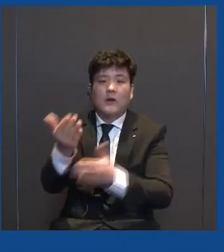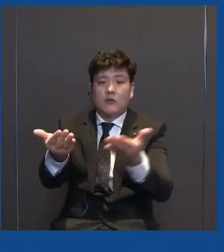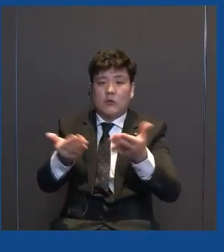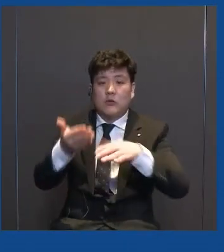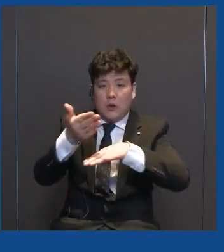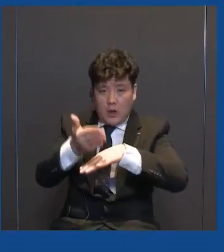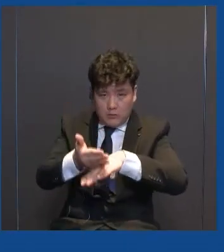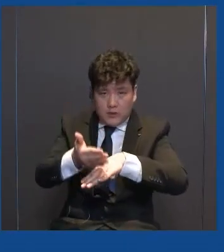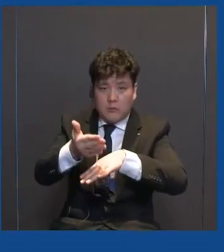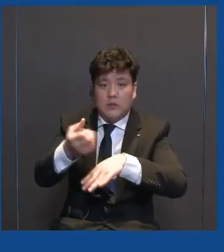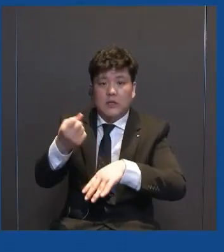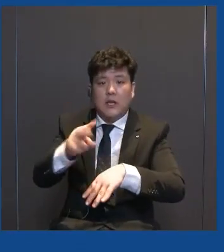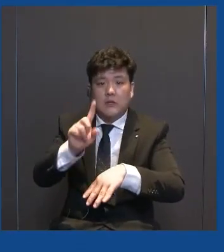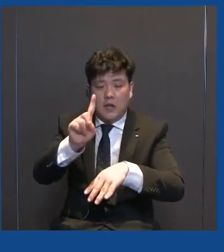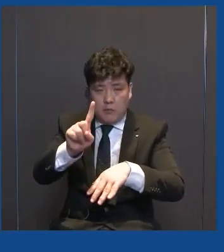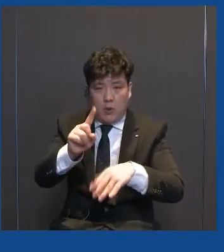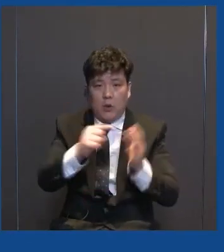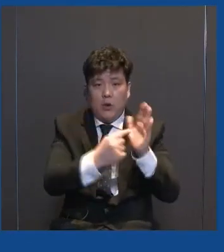discussants.